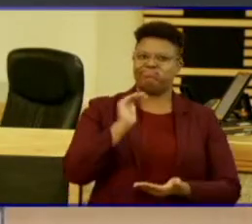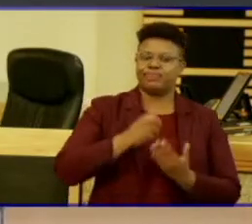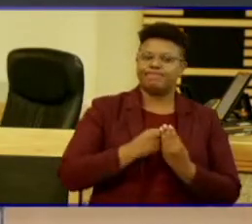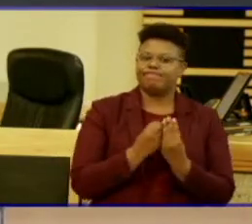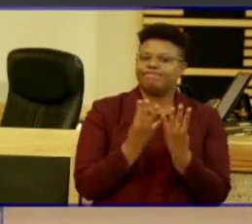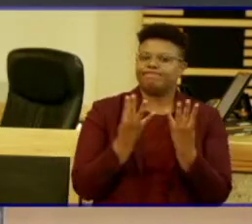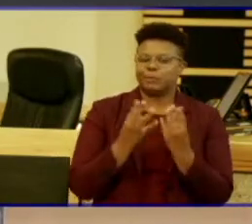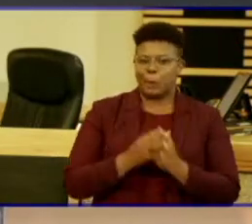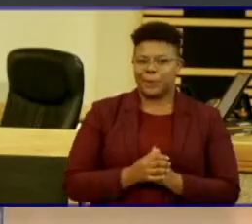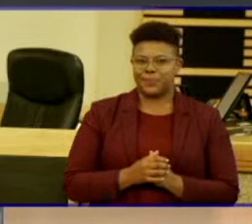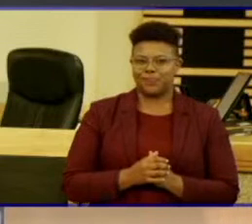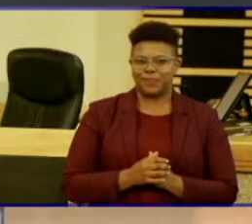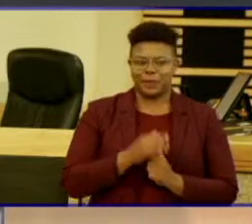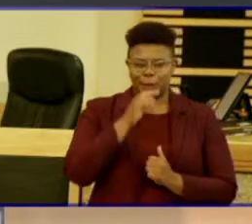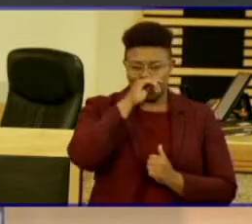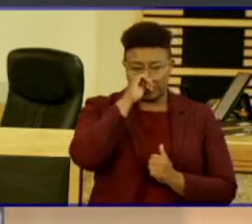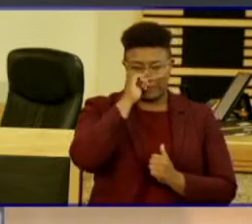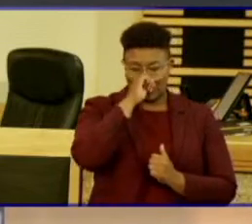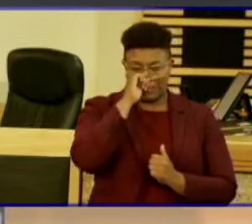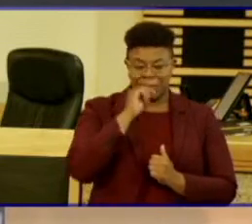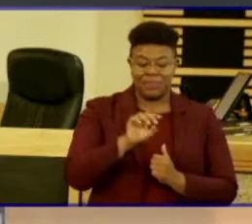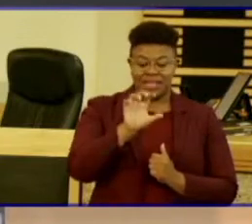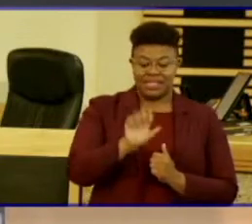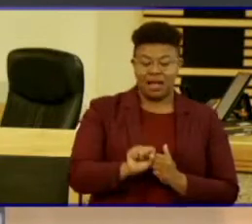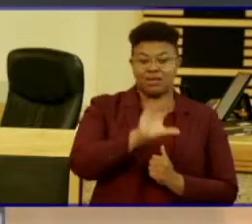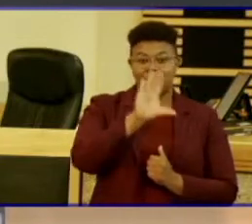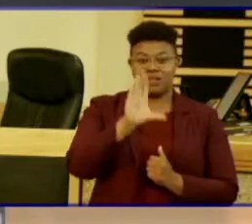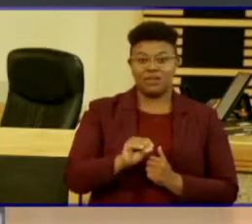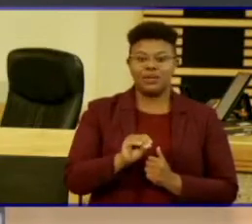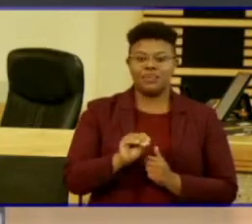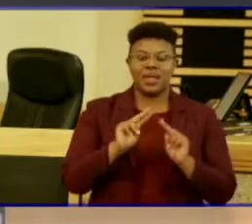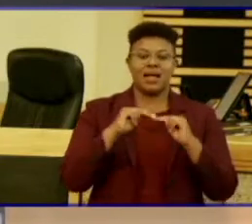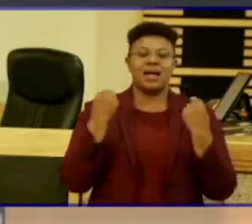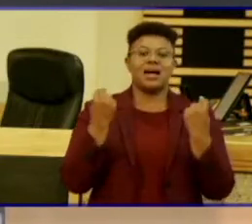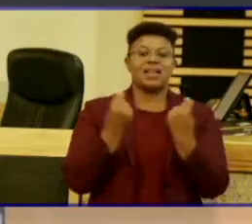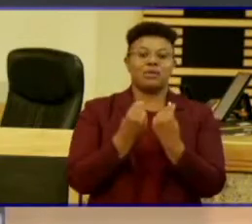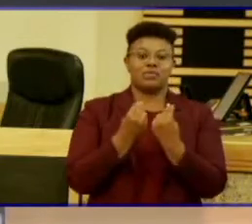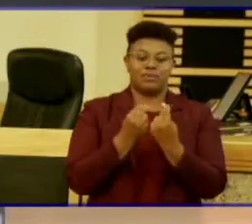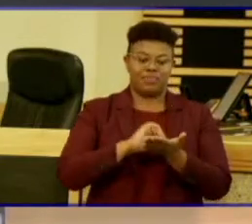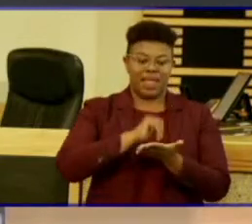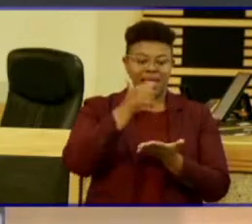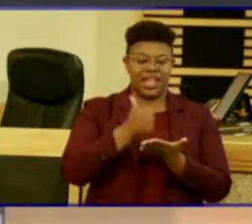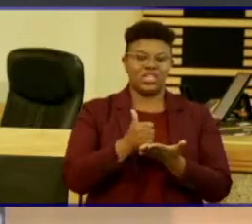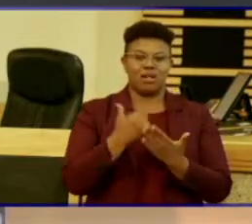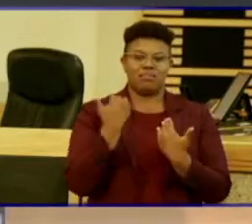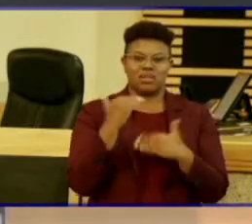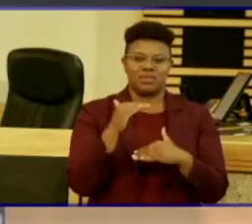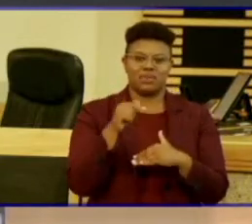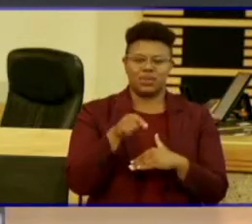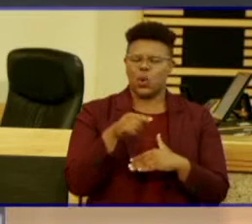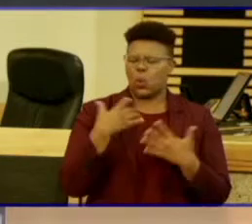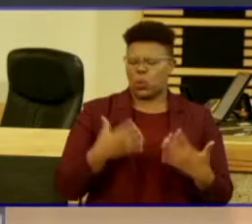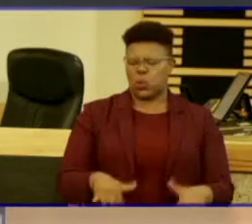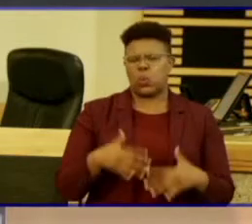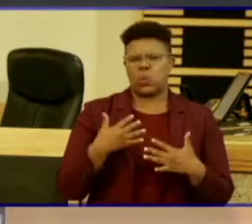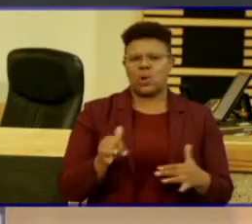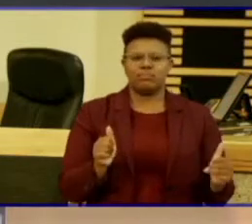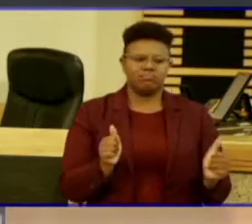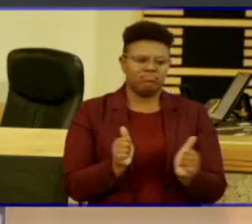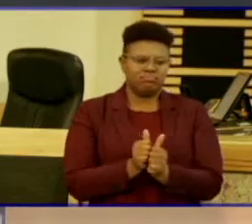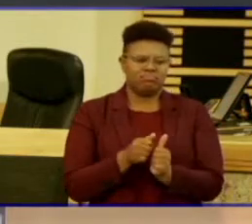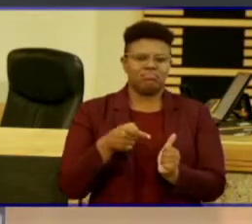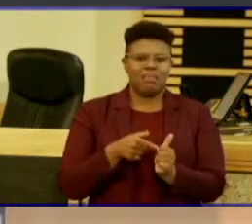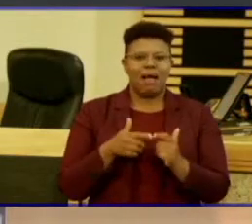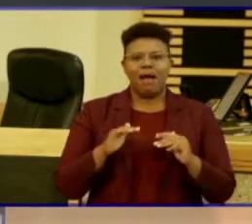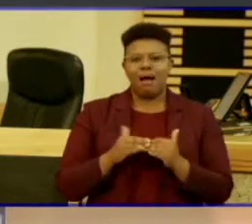Speaker, the South African National Road Agency Limited has been a credible partner in our growth and